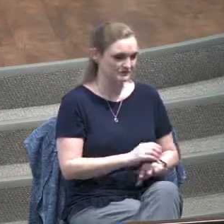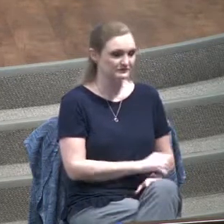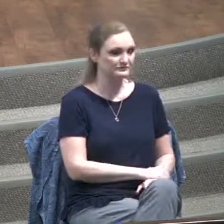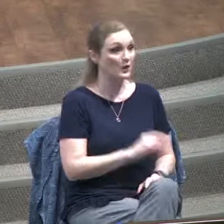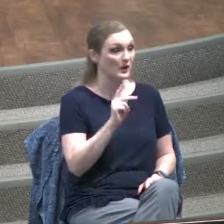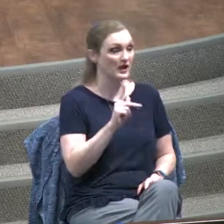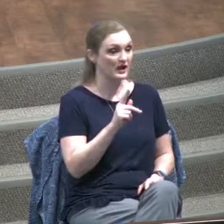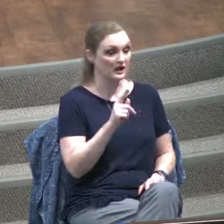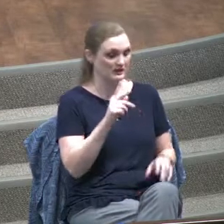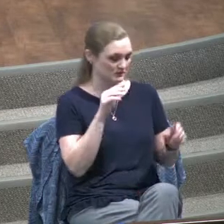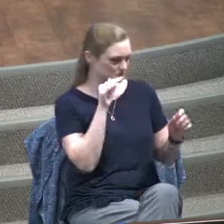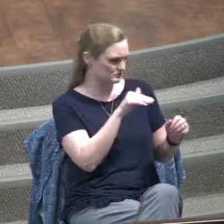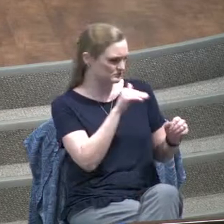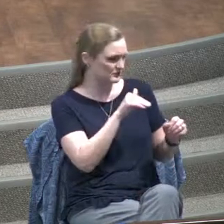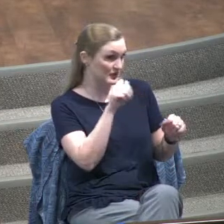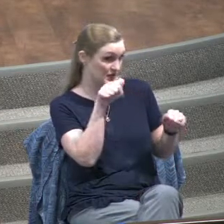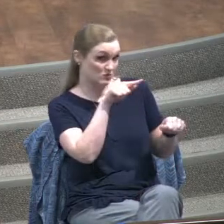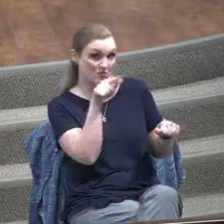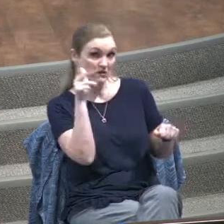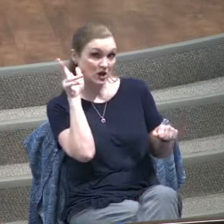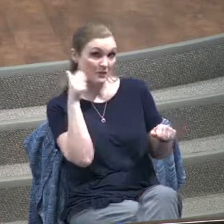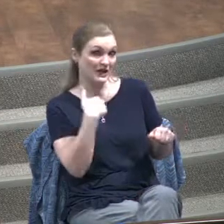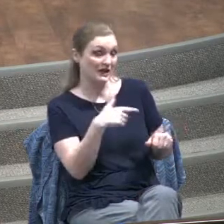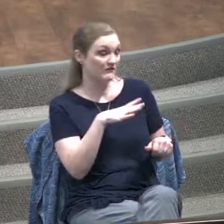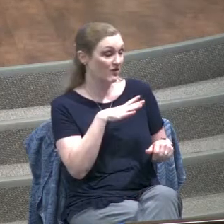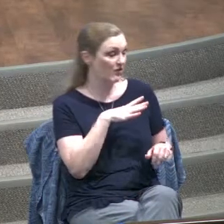All right, is this on? Everybody hear me?